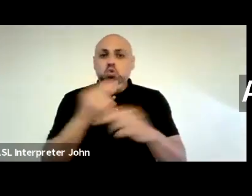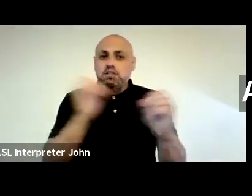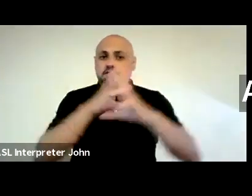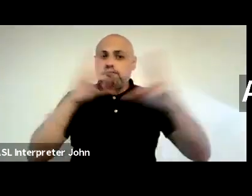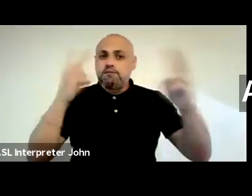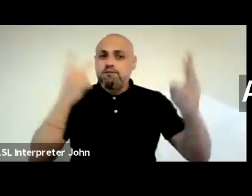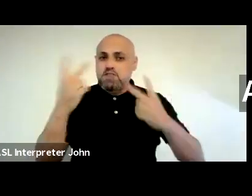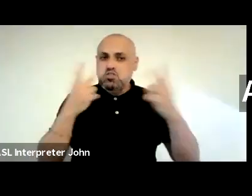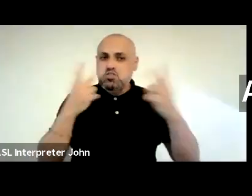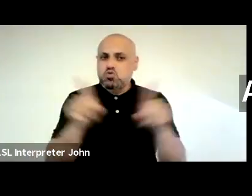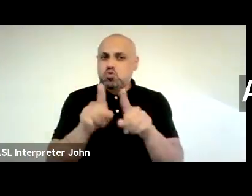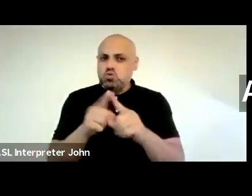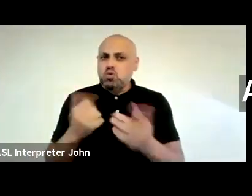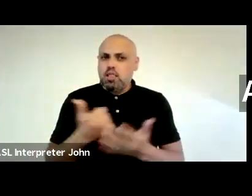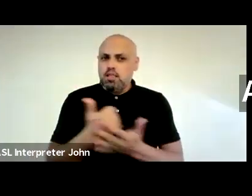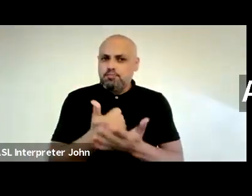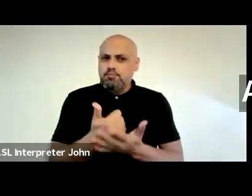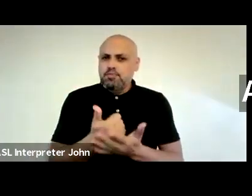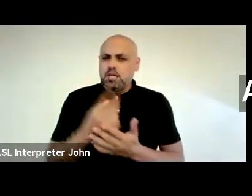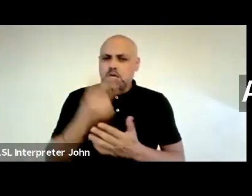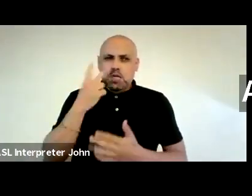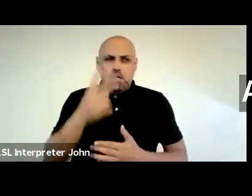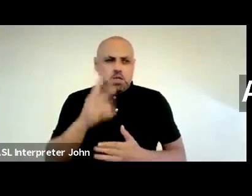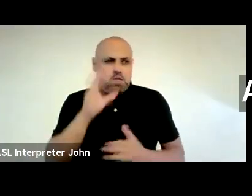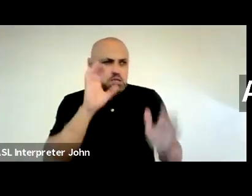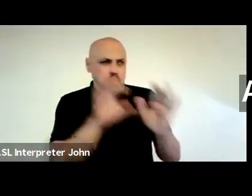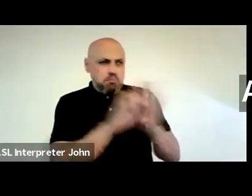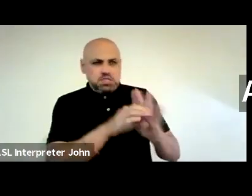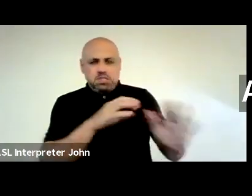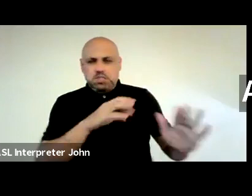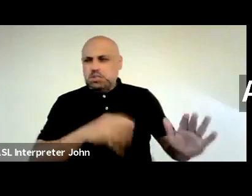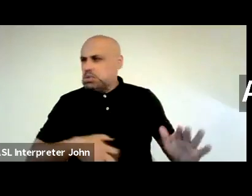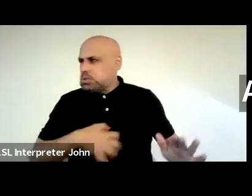pictures of disturbing images that already filled my mind.